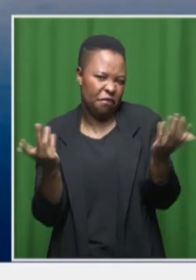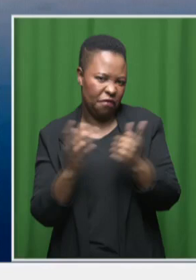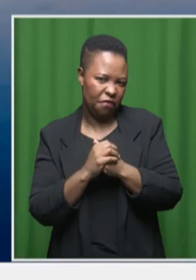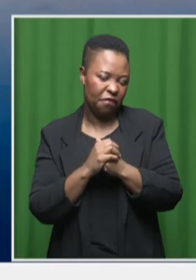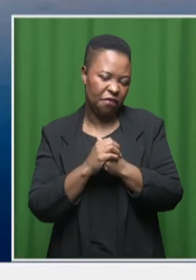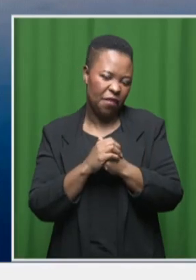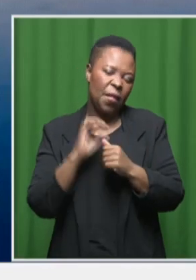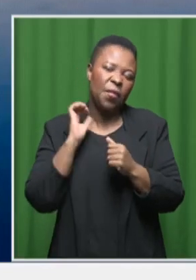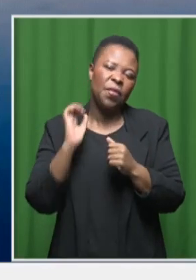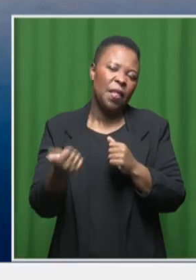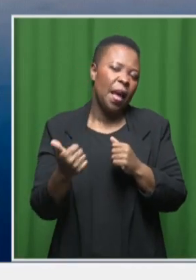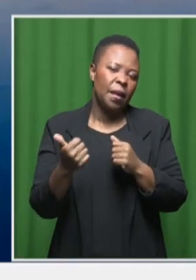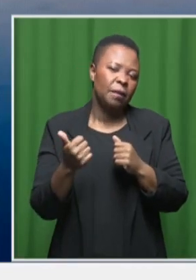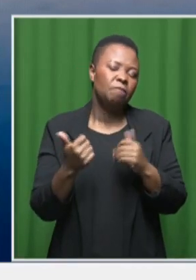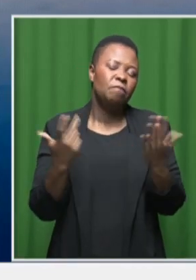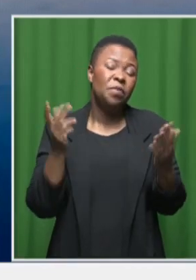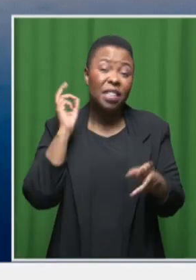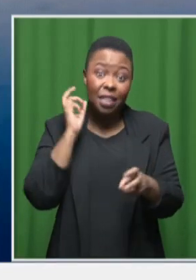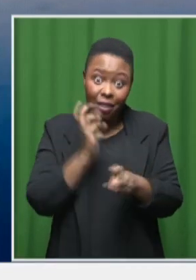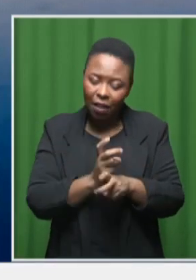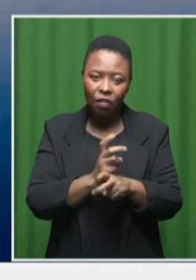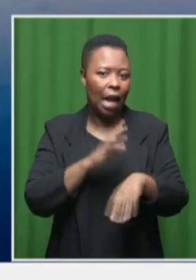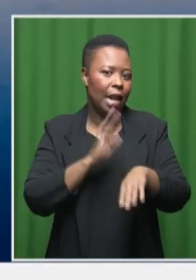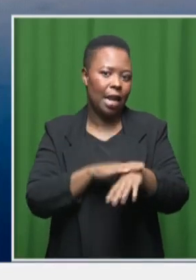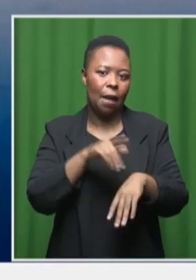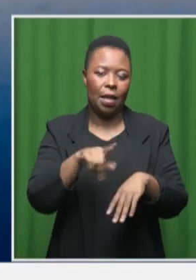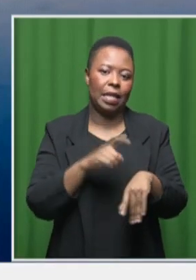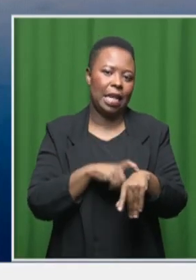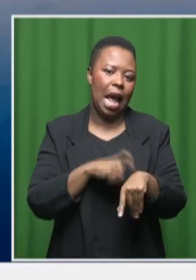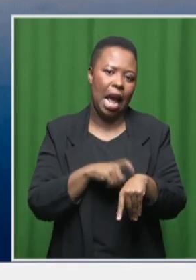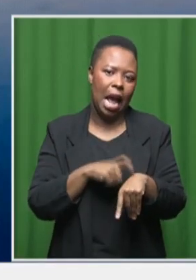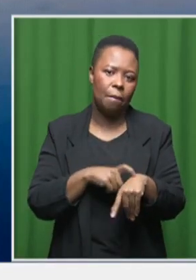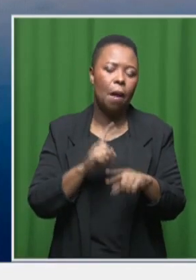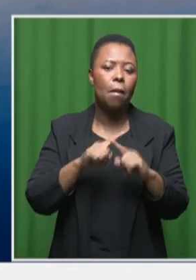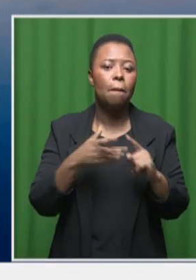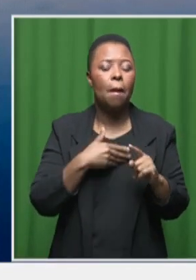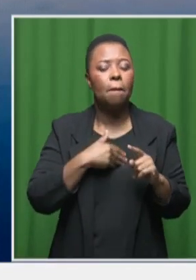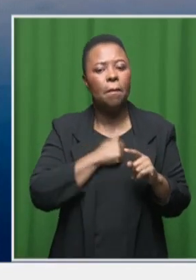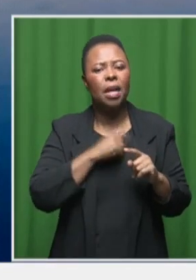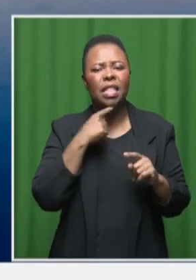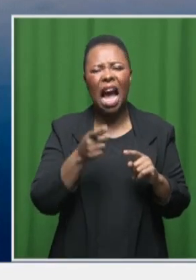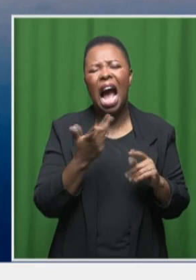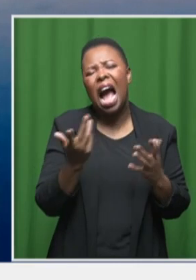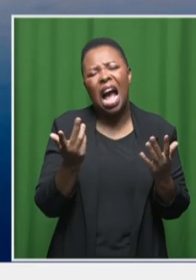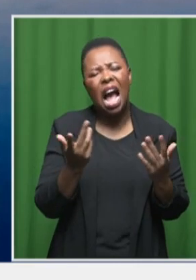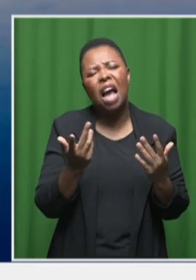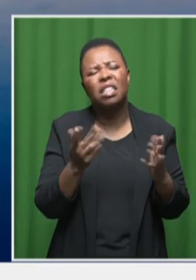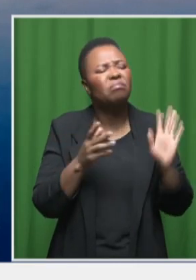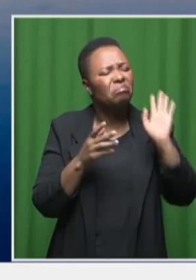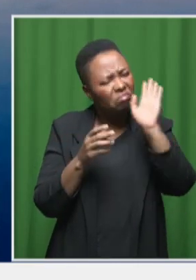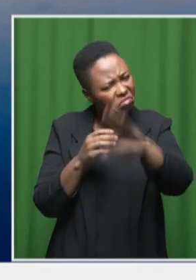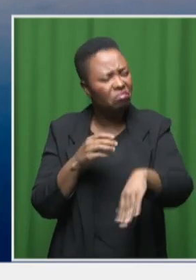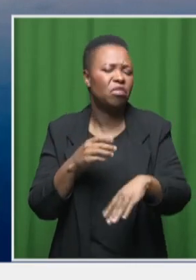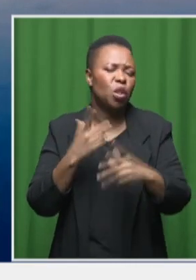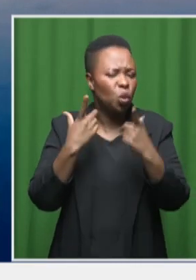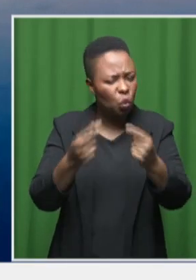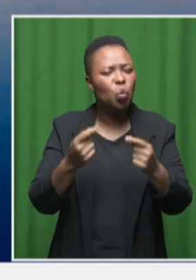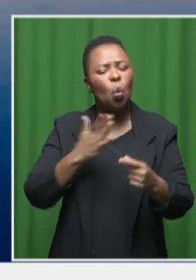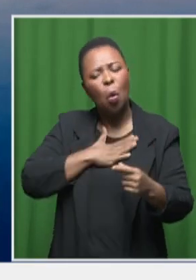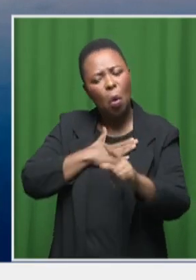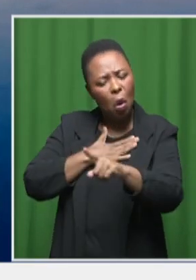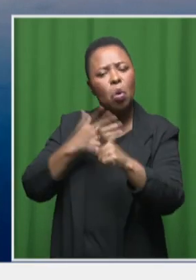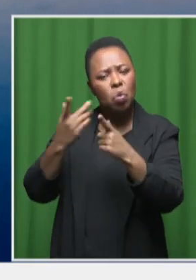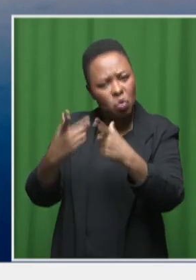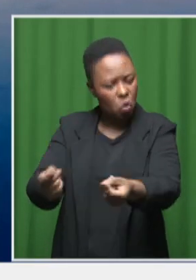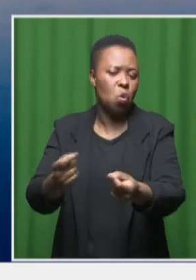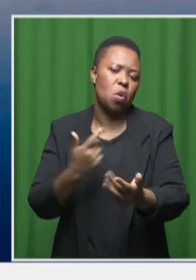then it is quite a very difficult time at the time. But then my mom was just like, just let her do what she wants to do. And really,